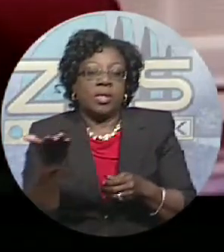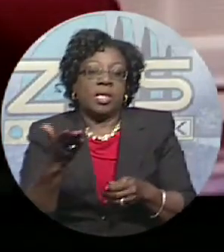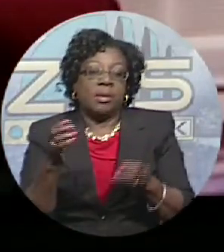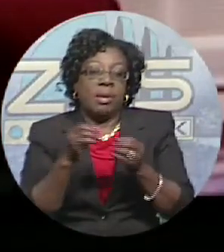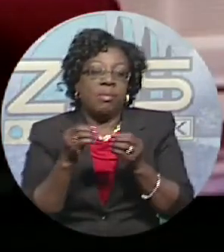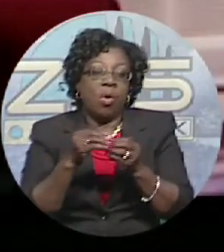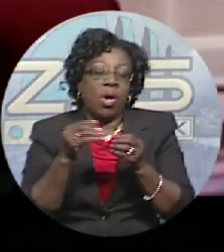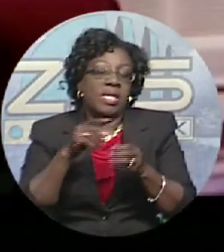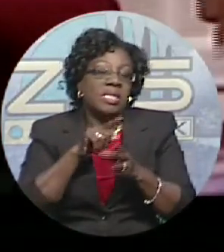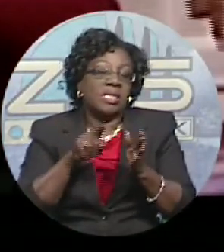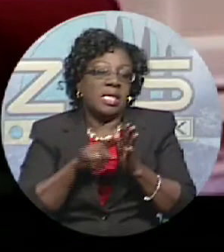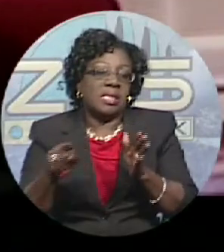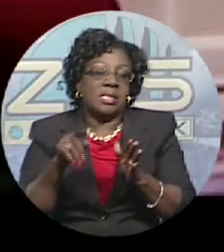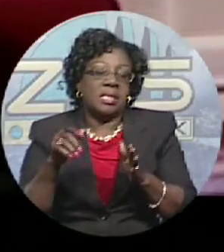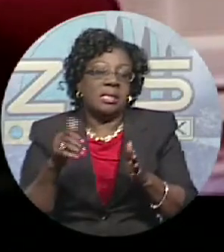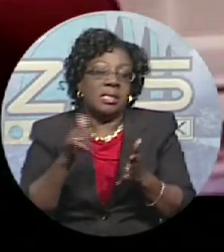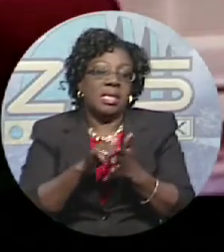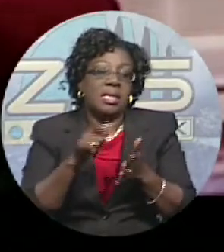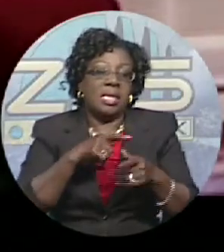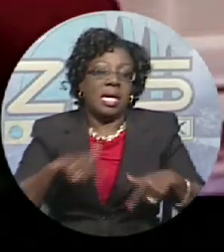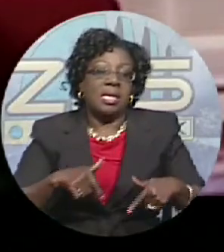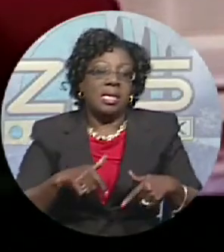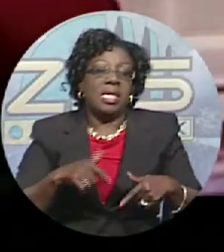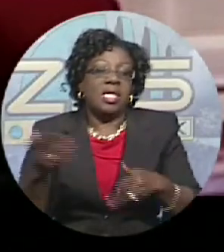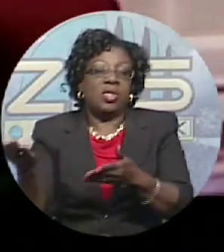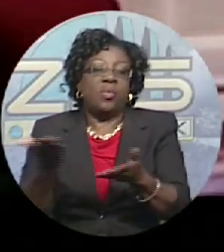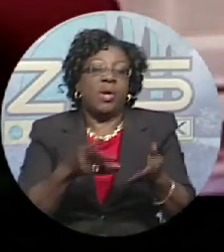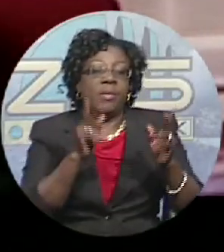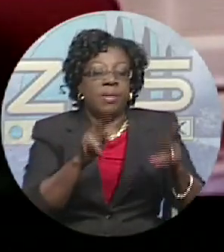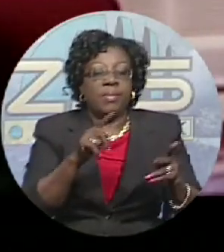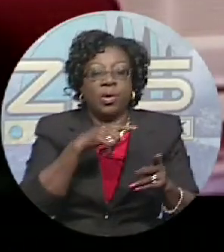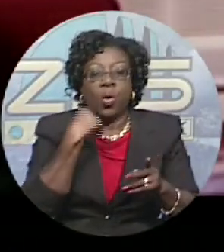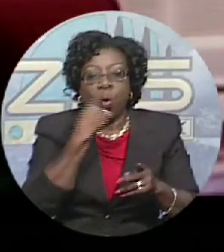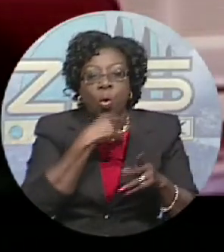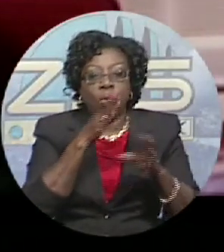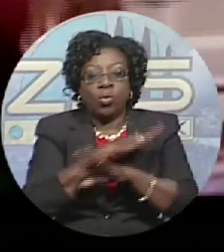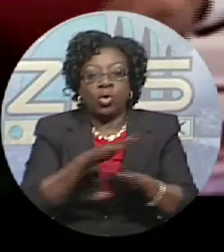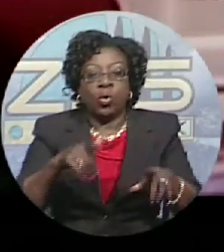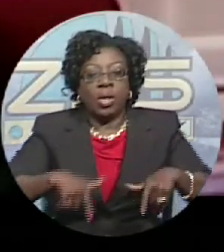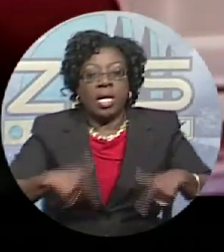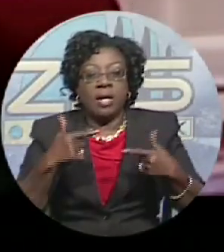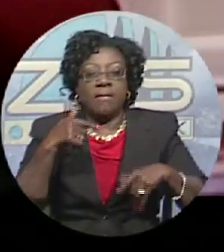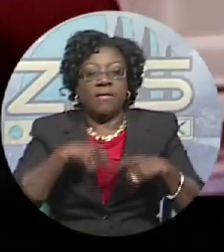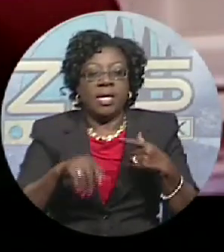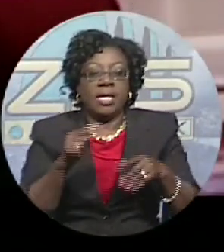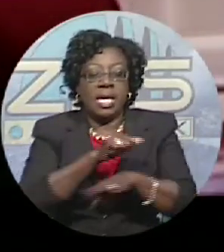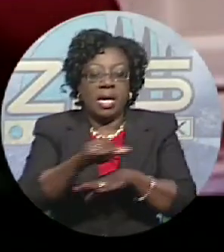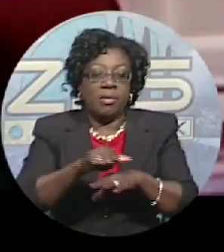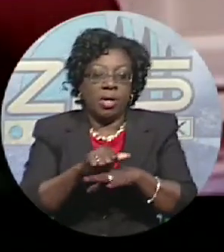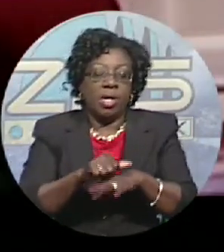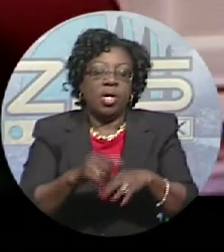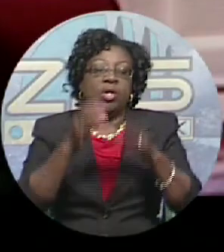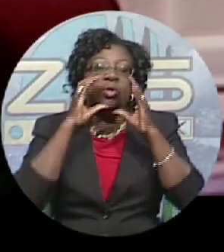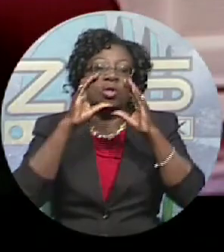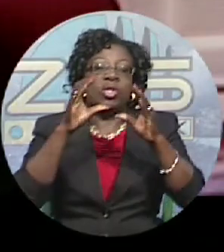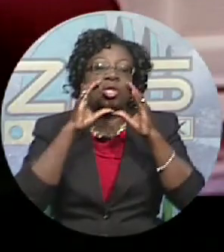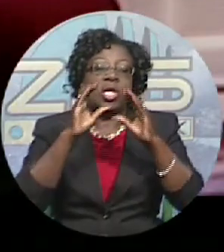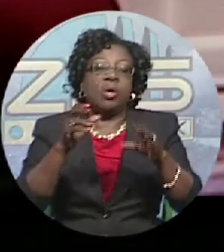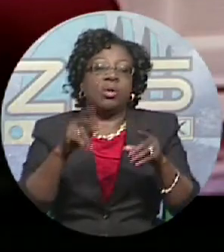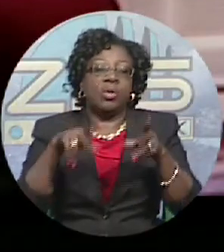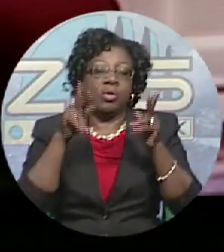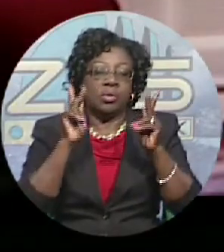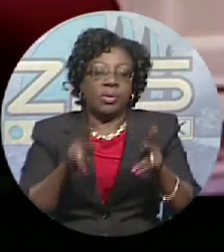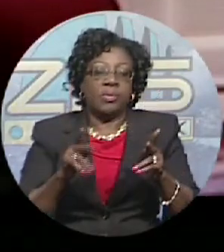is to then bring people in who don't live in the area to shout those folks down when they complain about having been